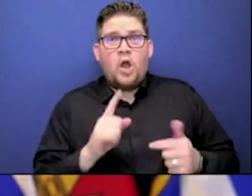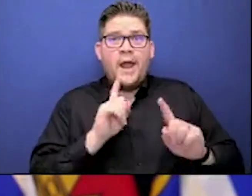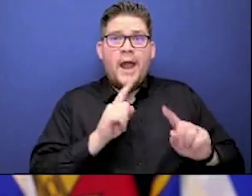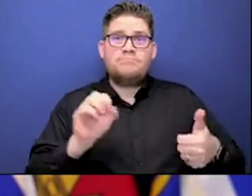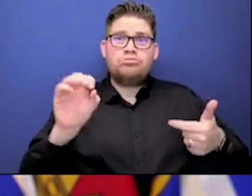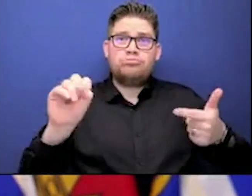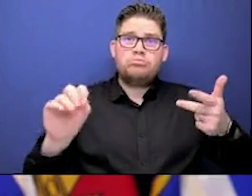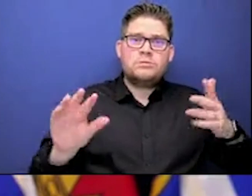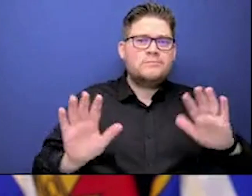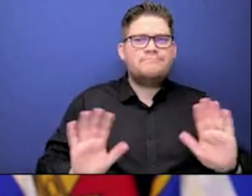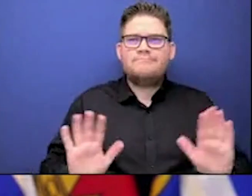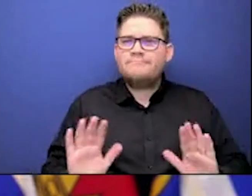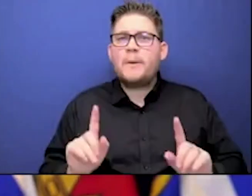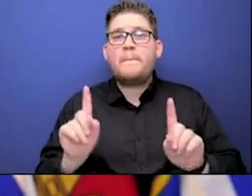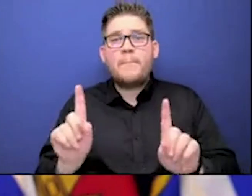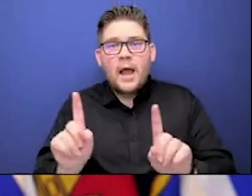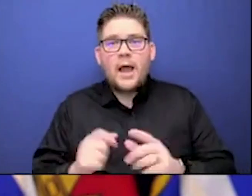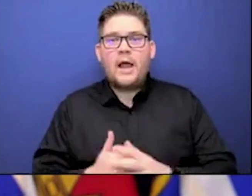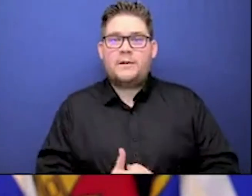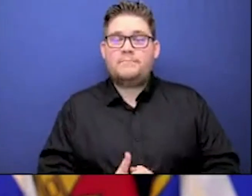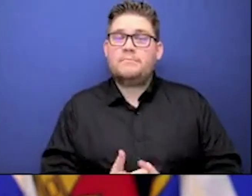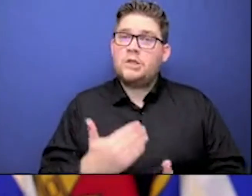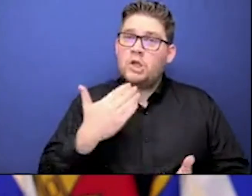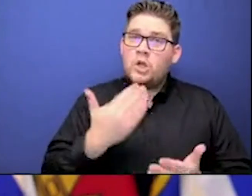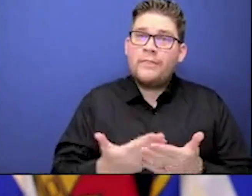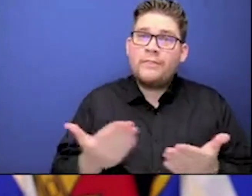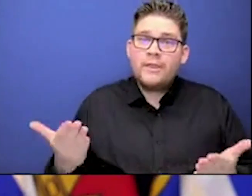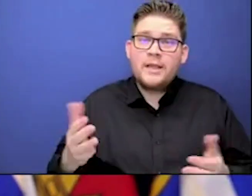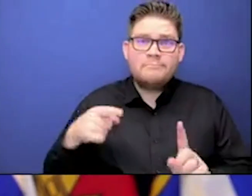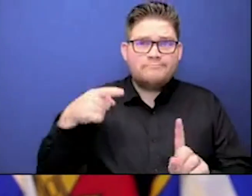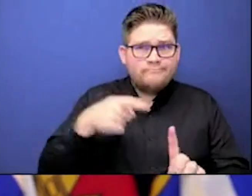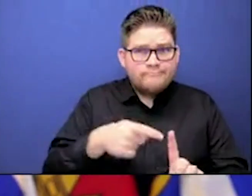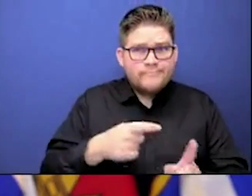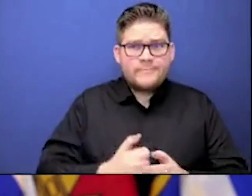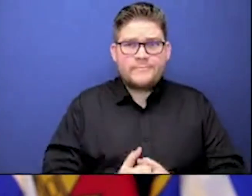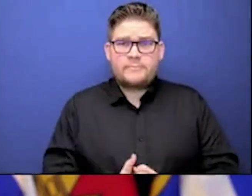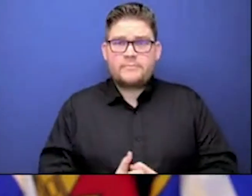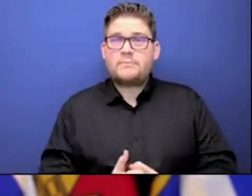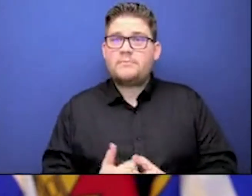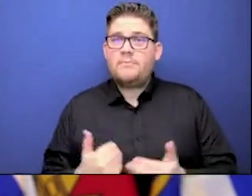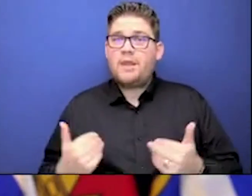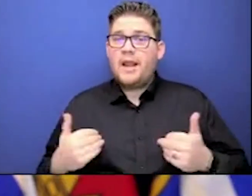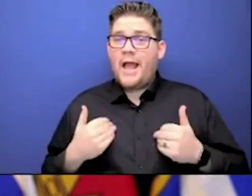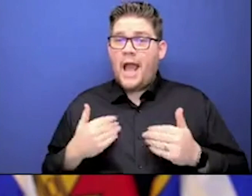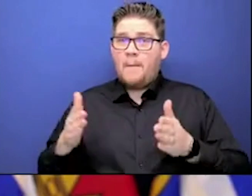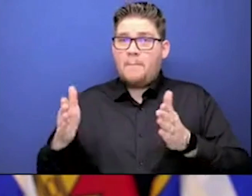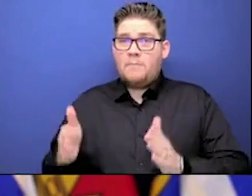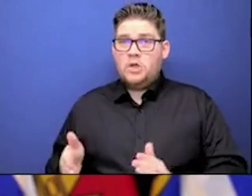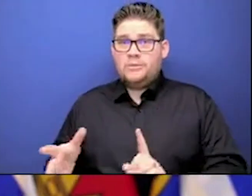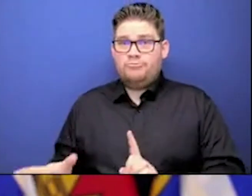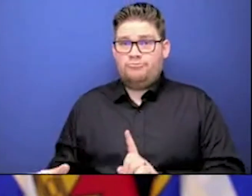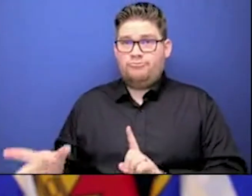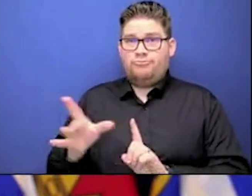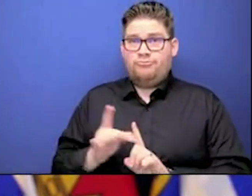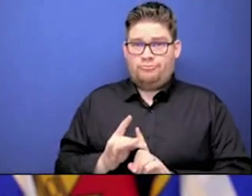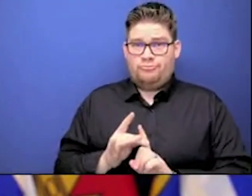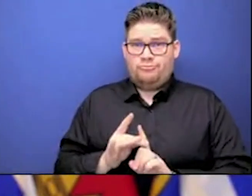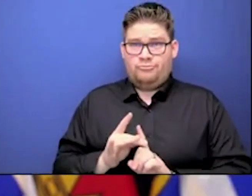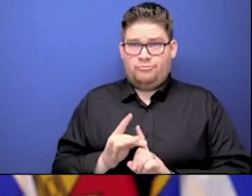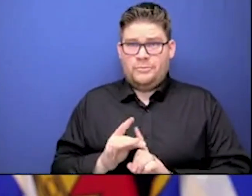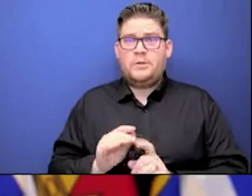people don't have a severe illness, so that's good news. That means that we have more leeway, even if they